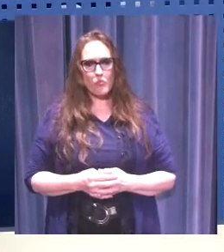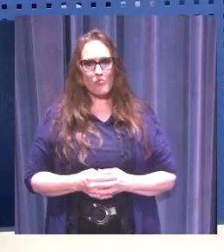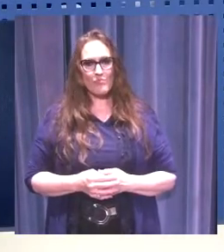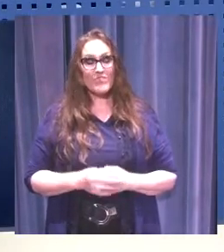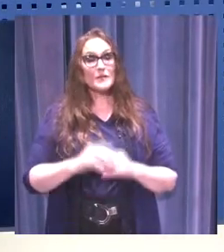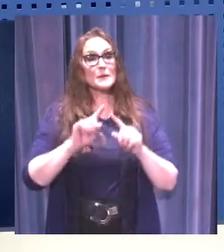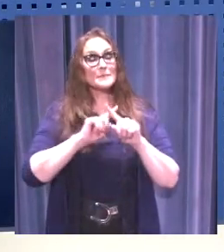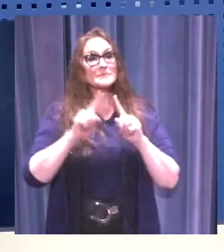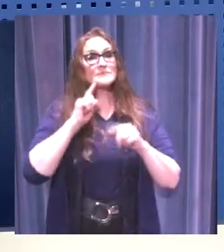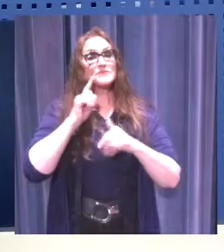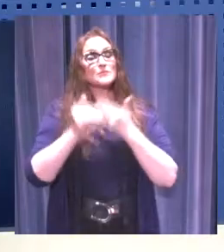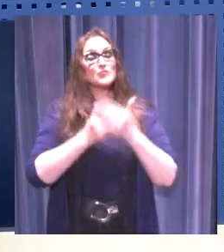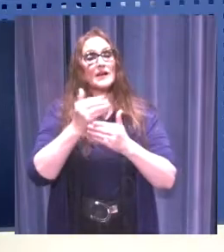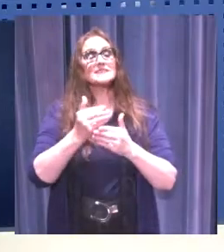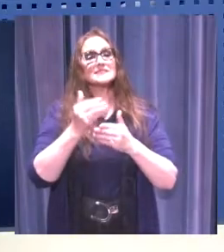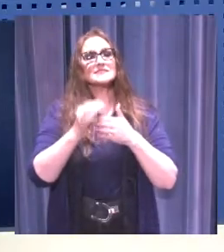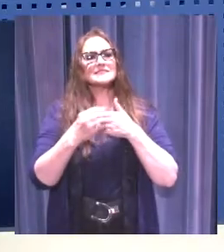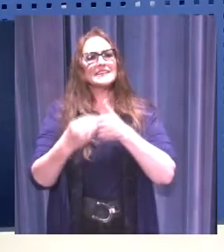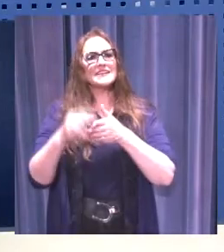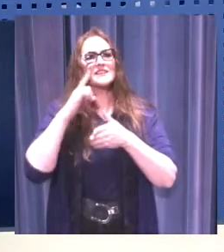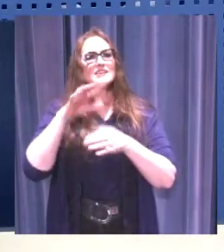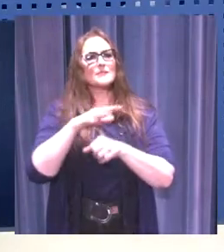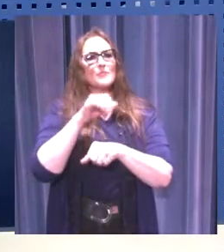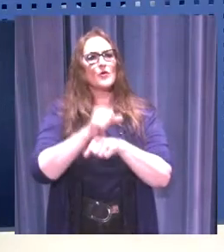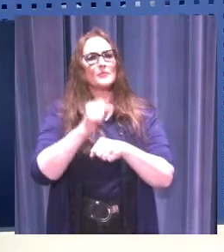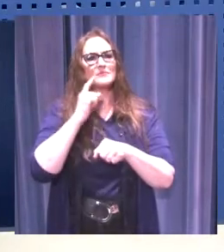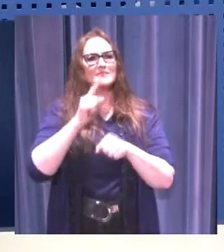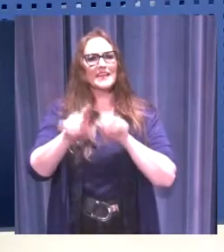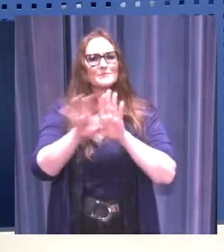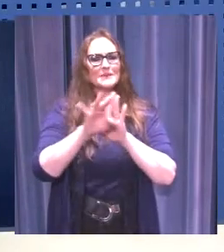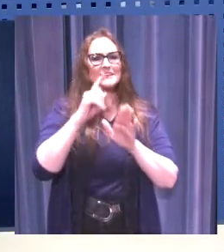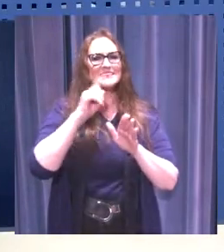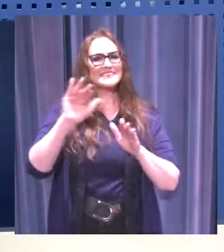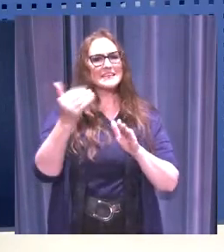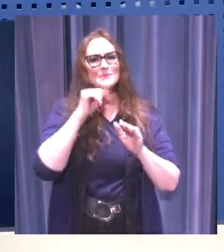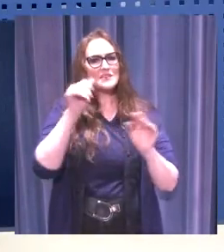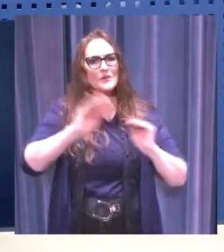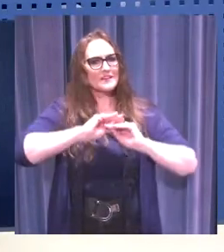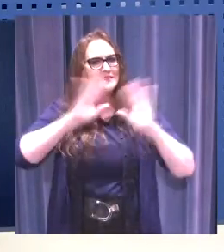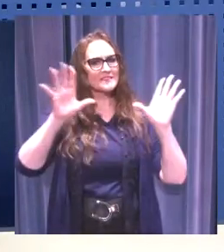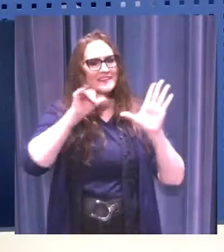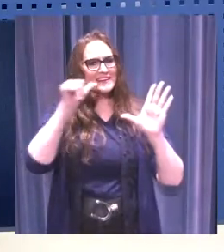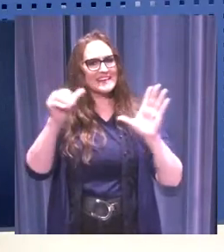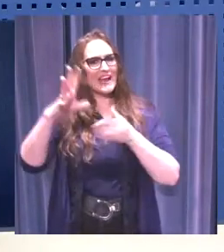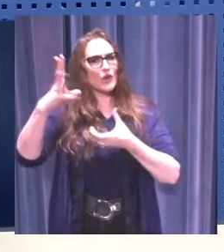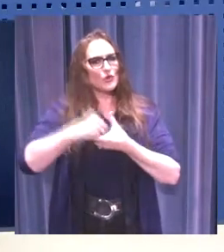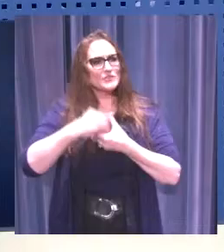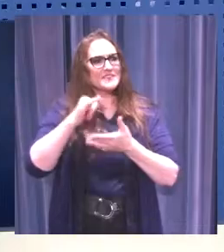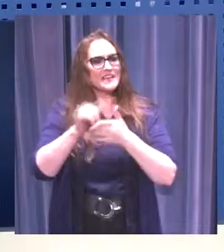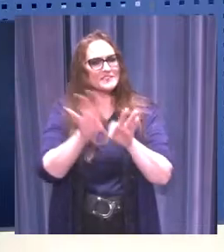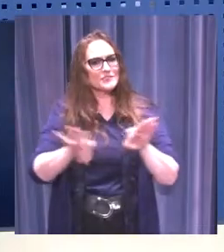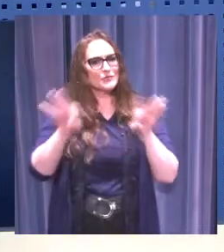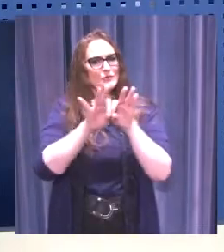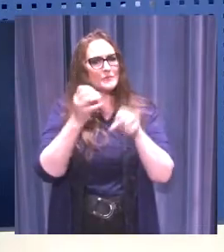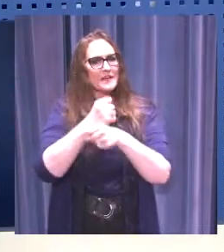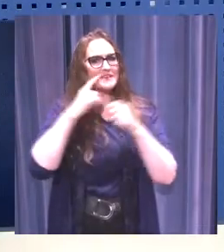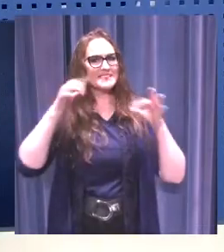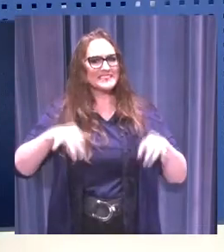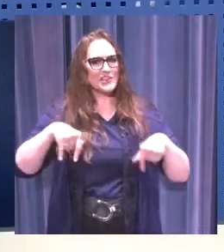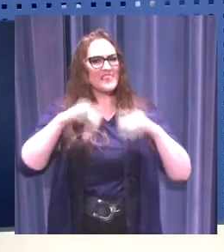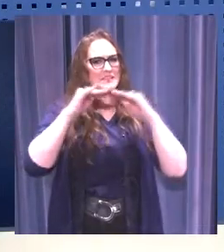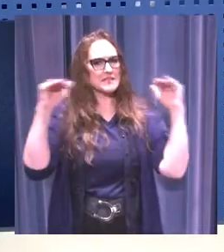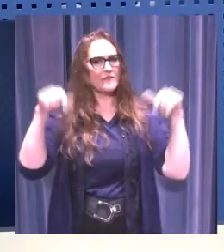The process leading to this appointment appears to have lacked the transparency and inclusiveness that it is critical in decision-making at this